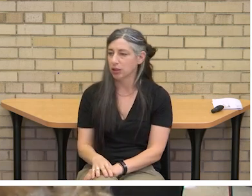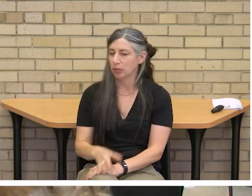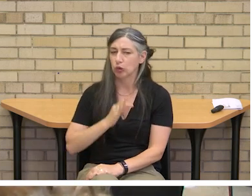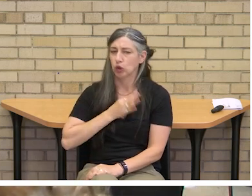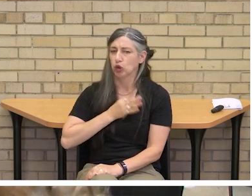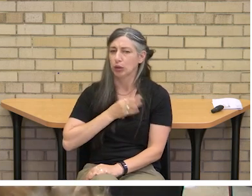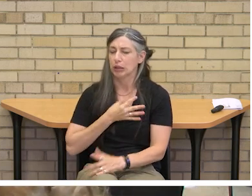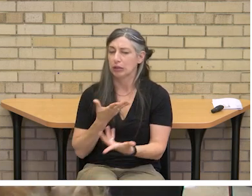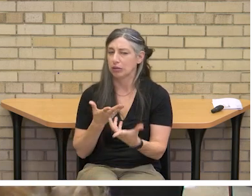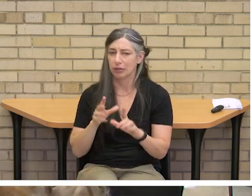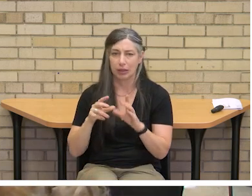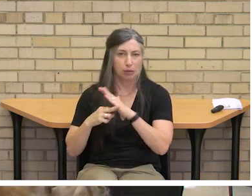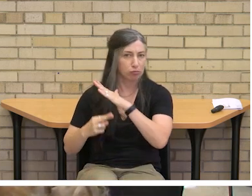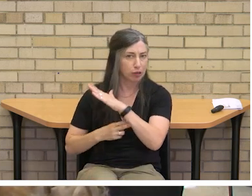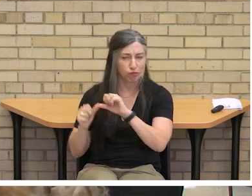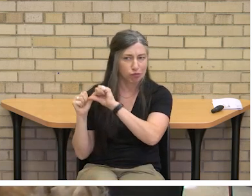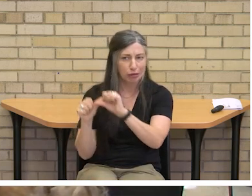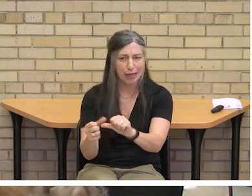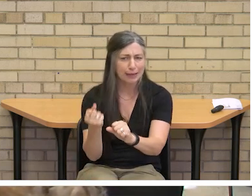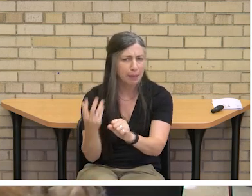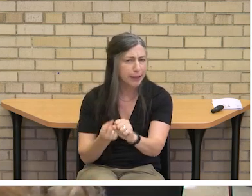curious as to what that was.